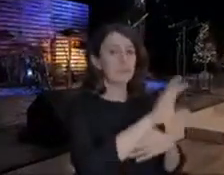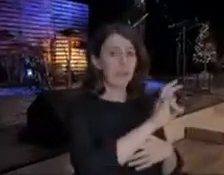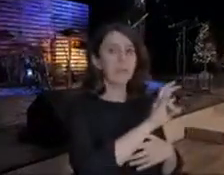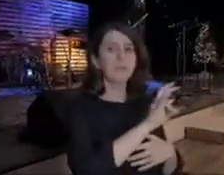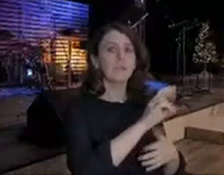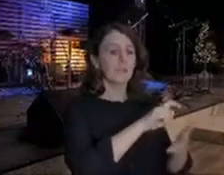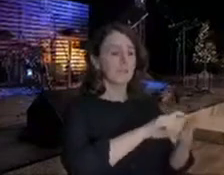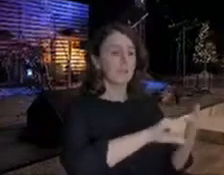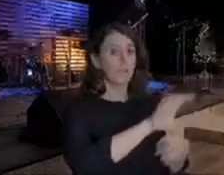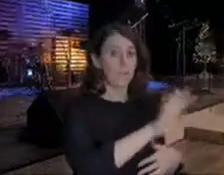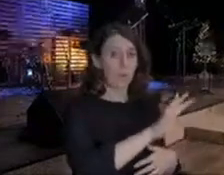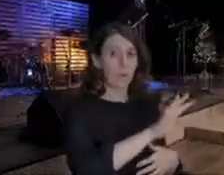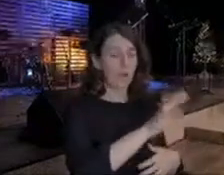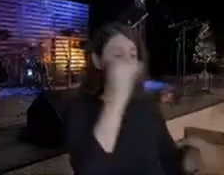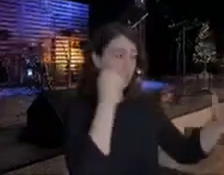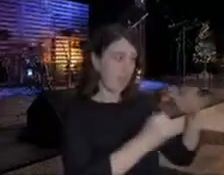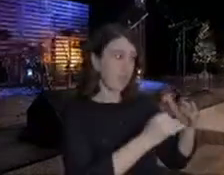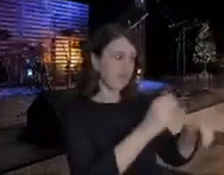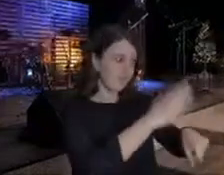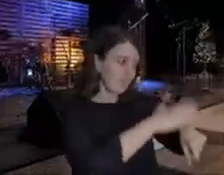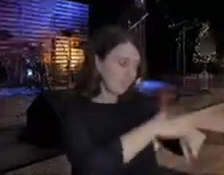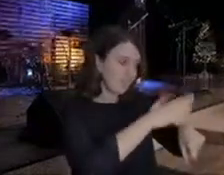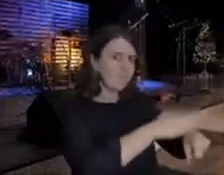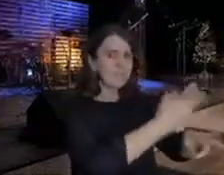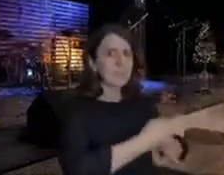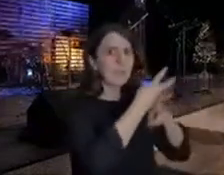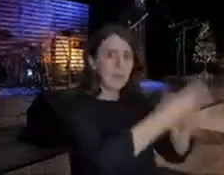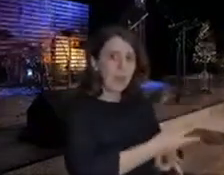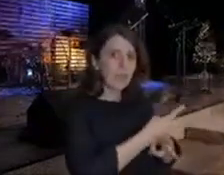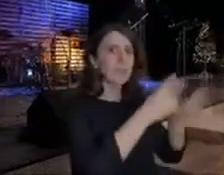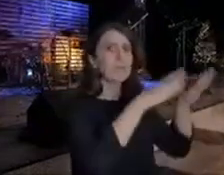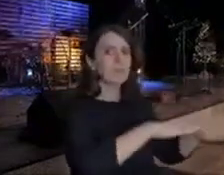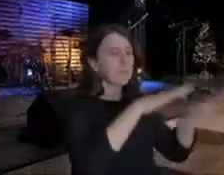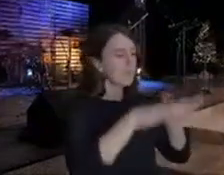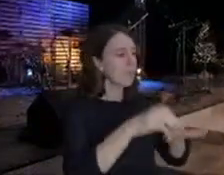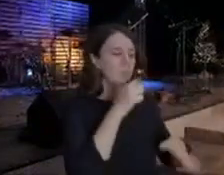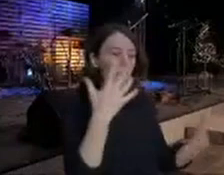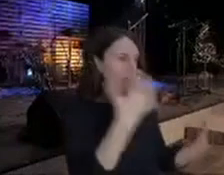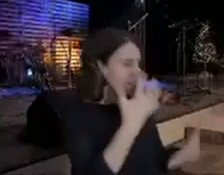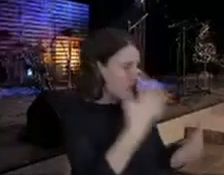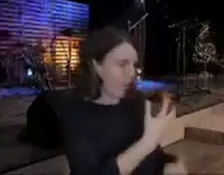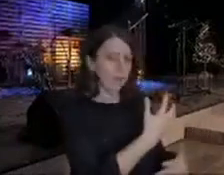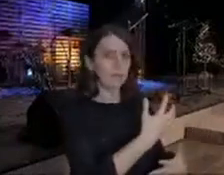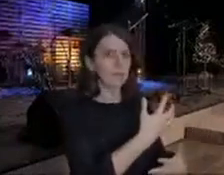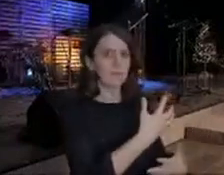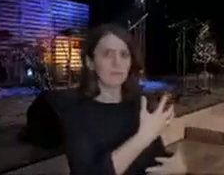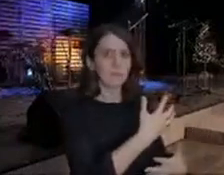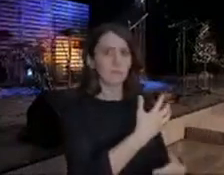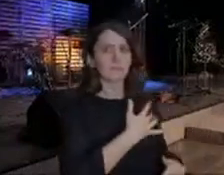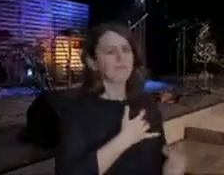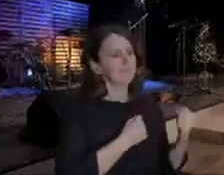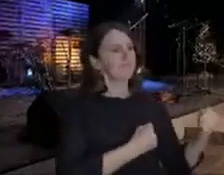Isaiah 7:4, is essentially, be careful, keep calm, don't be afraid, don't lose